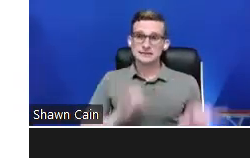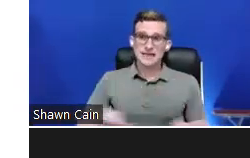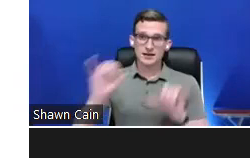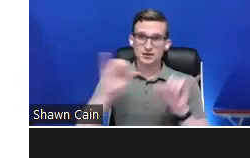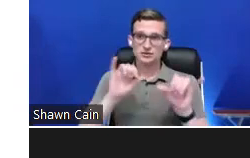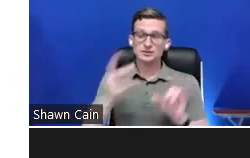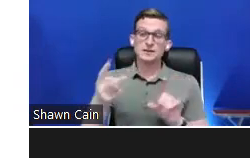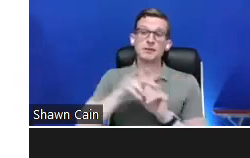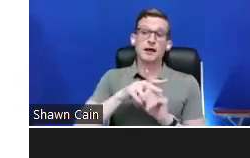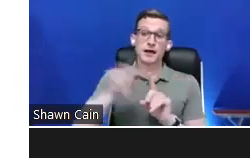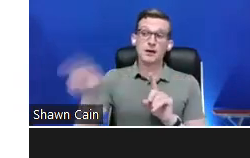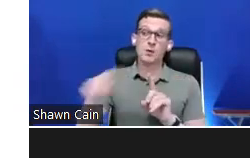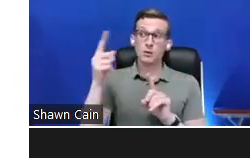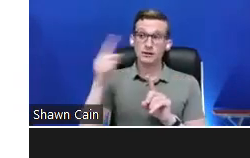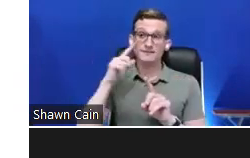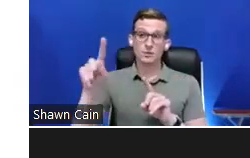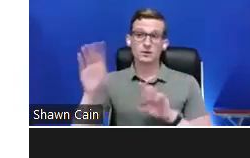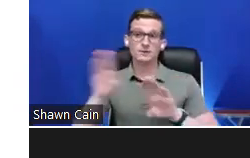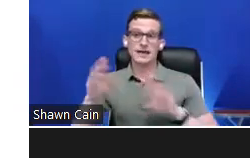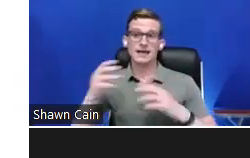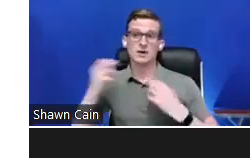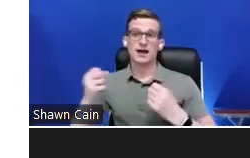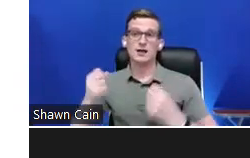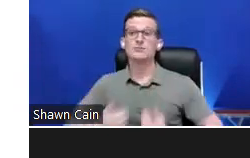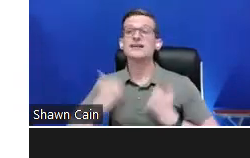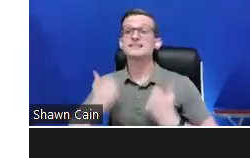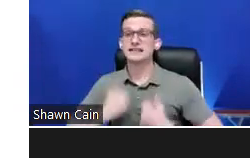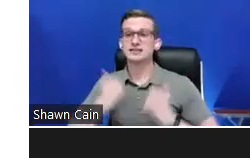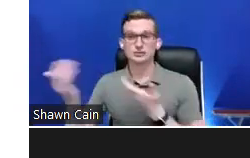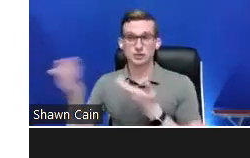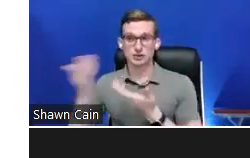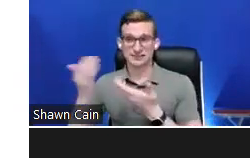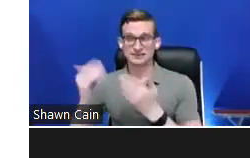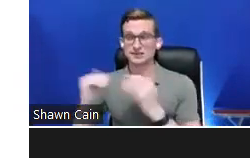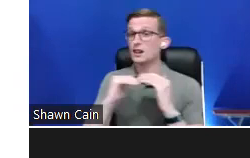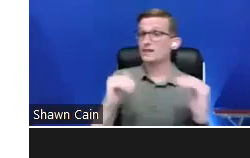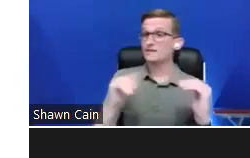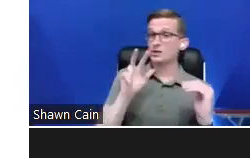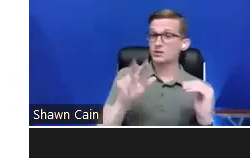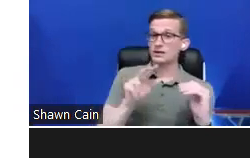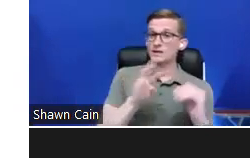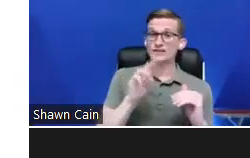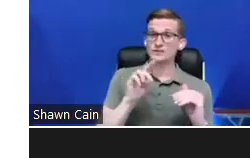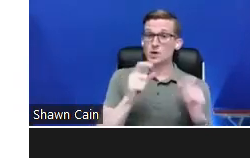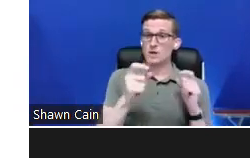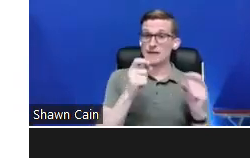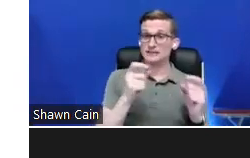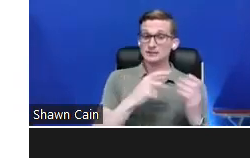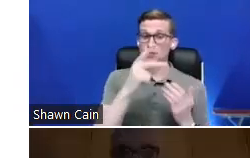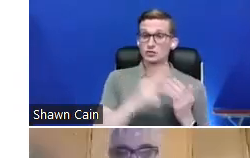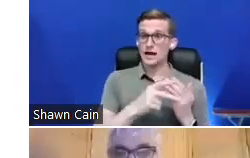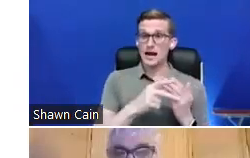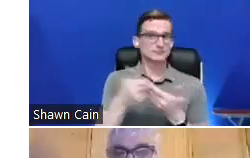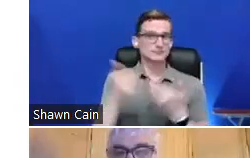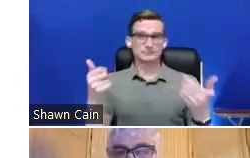only to behavioral health residential services. So level 3 withdrawal management programs would be not subject to this